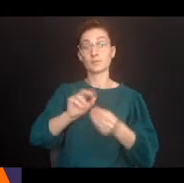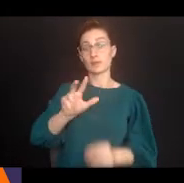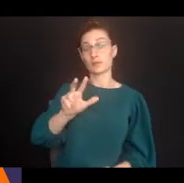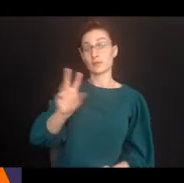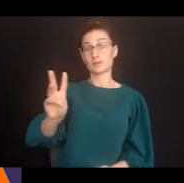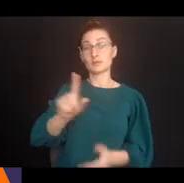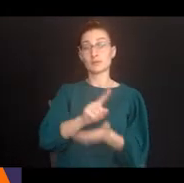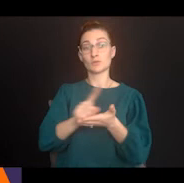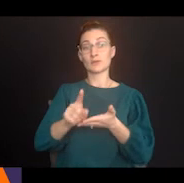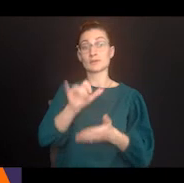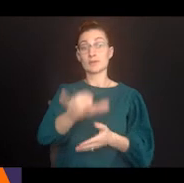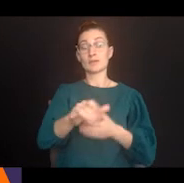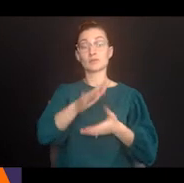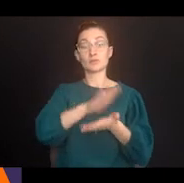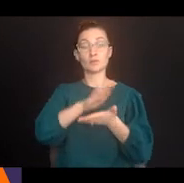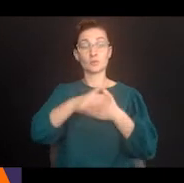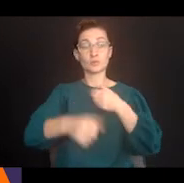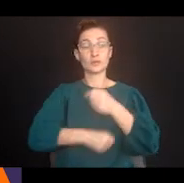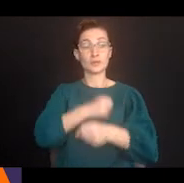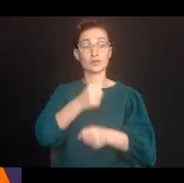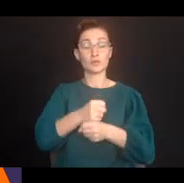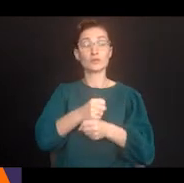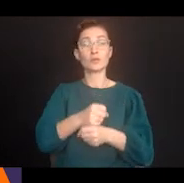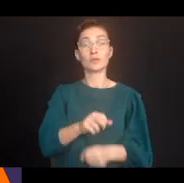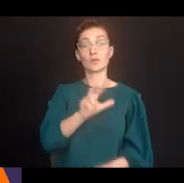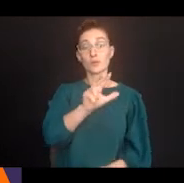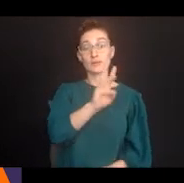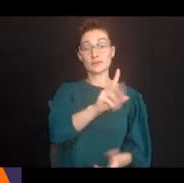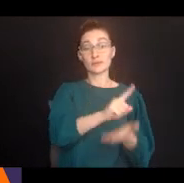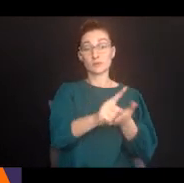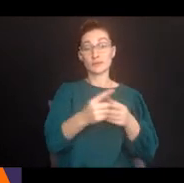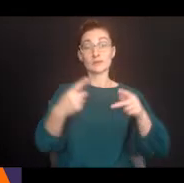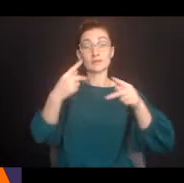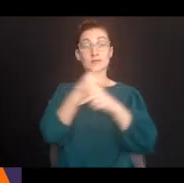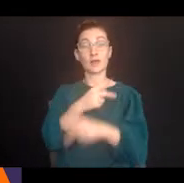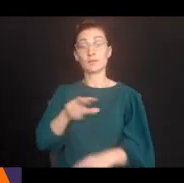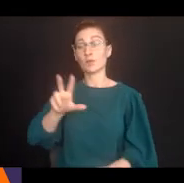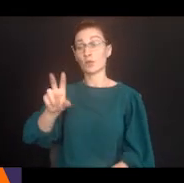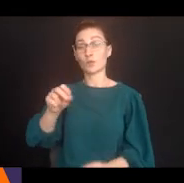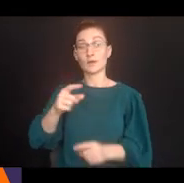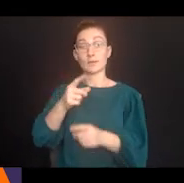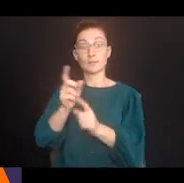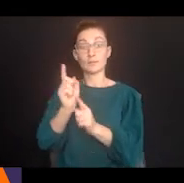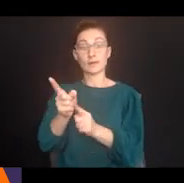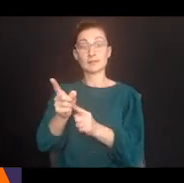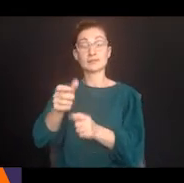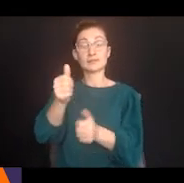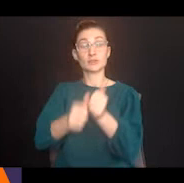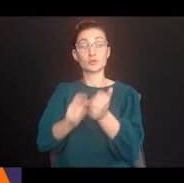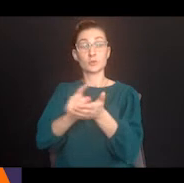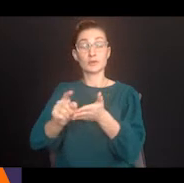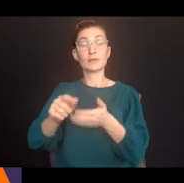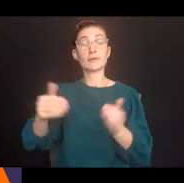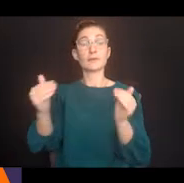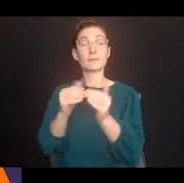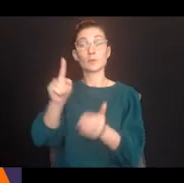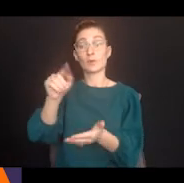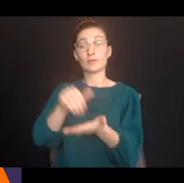were 36 weeks in the 2019 school year. 36 weeks times 30 minutes per week